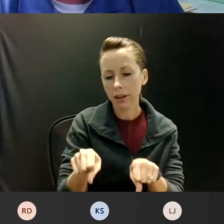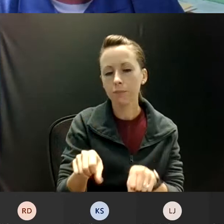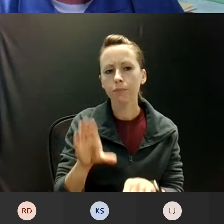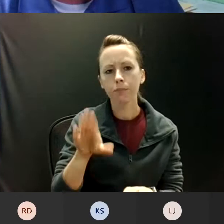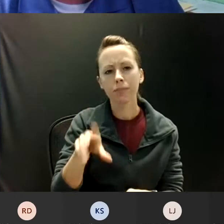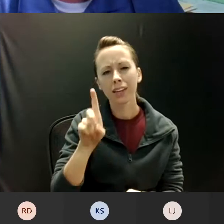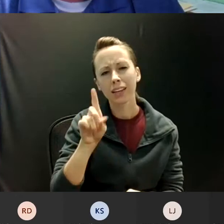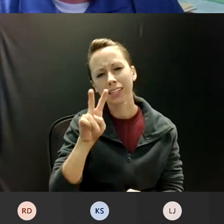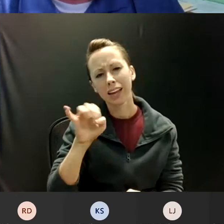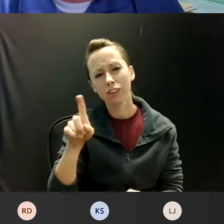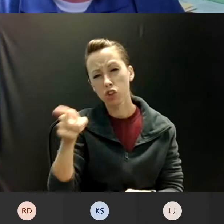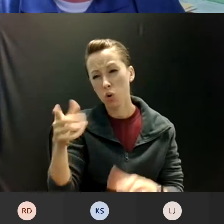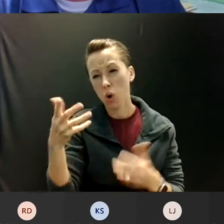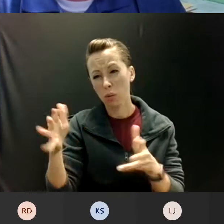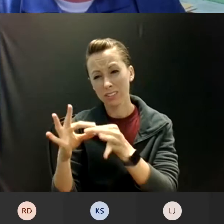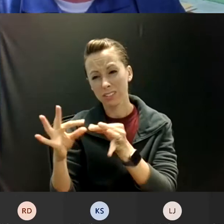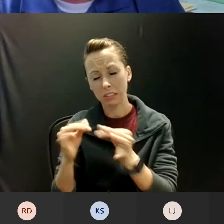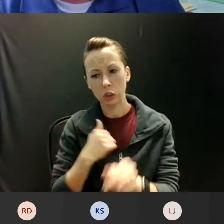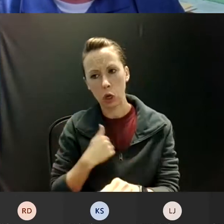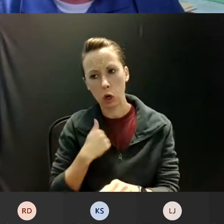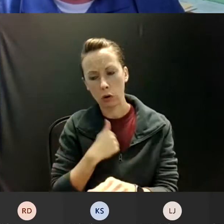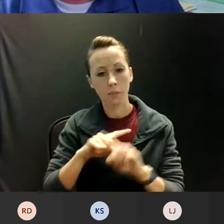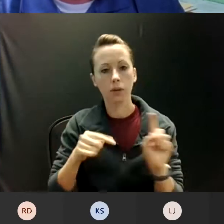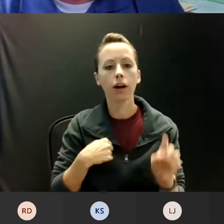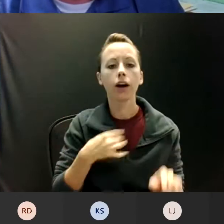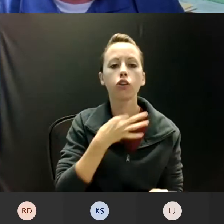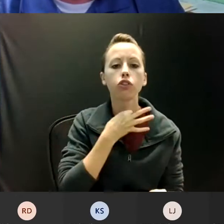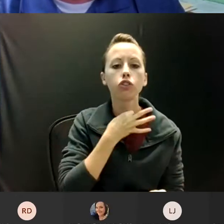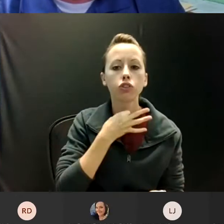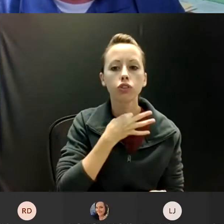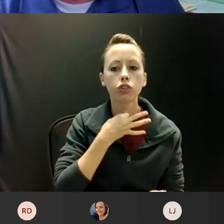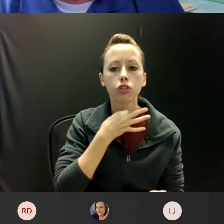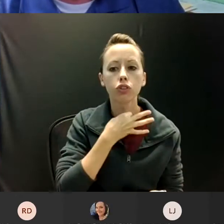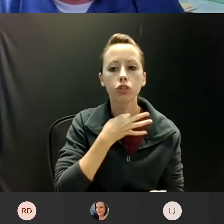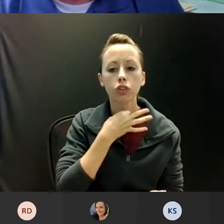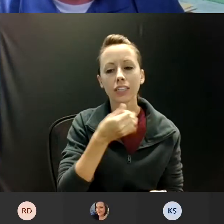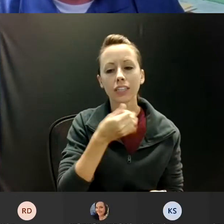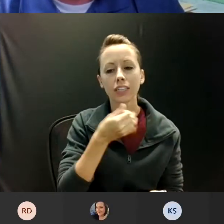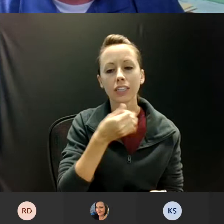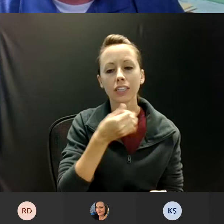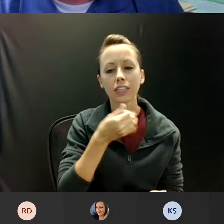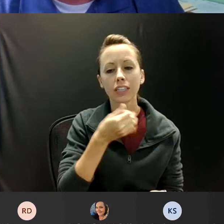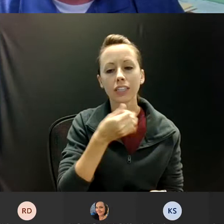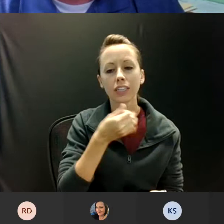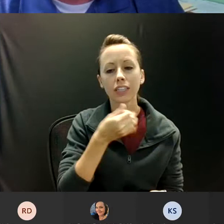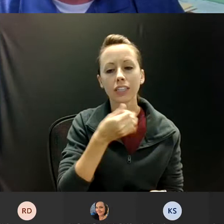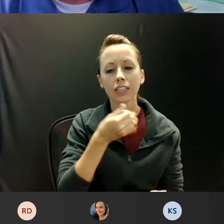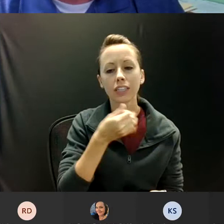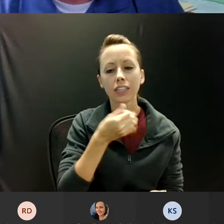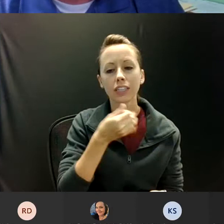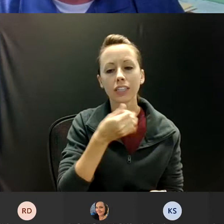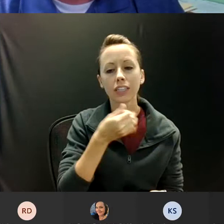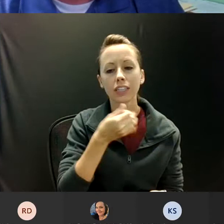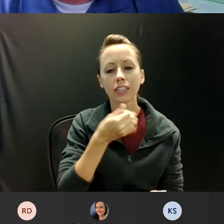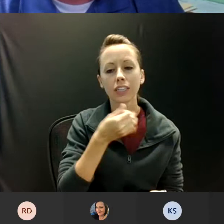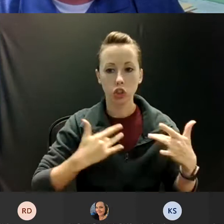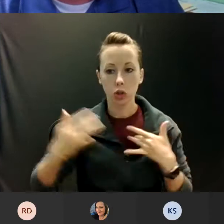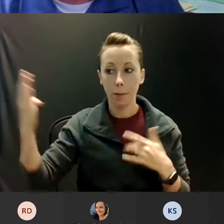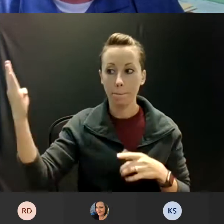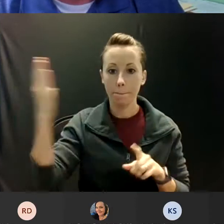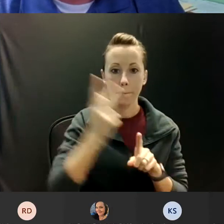already covered this, I apologize, but I would just be curious about any major concerns about coming back